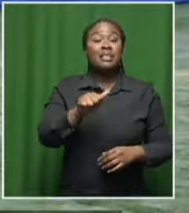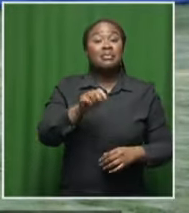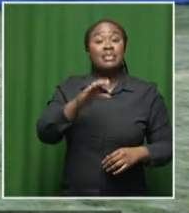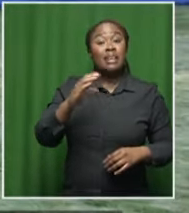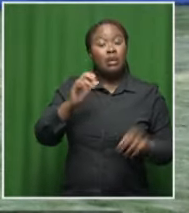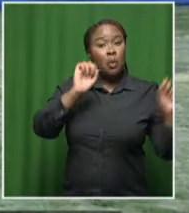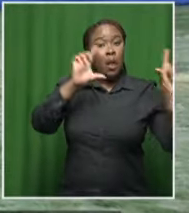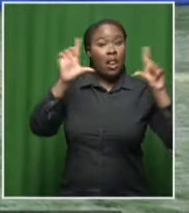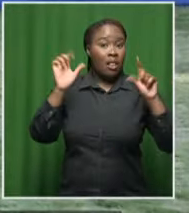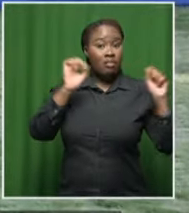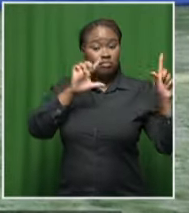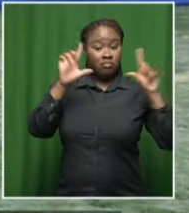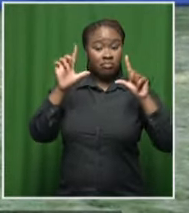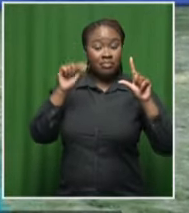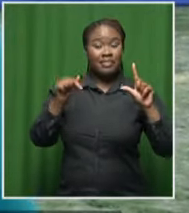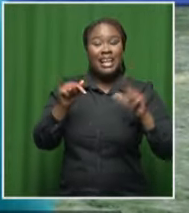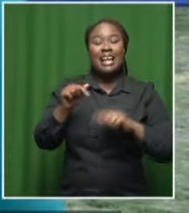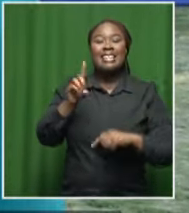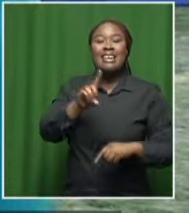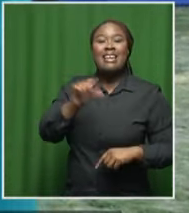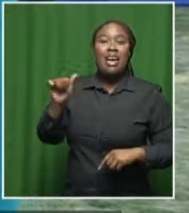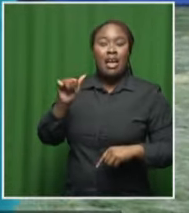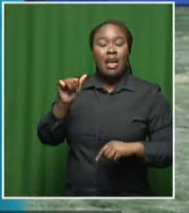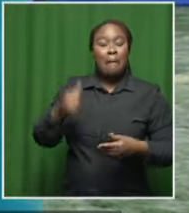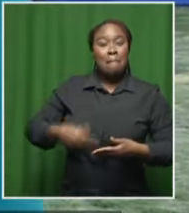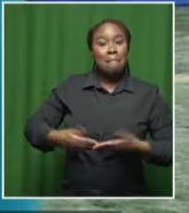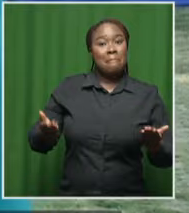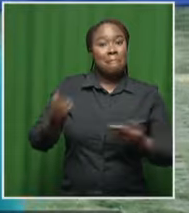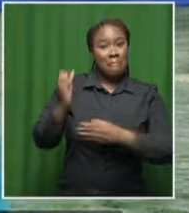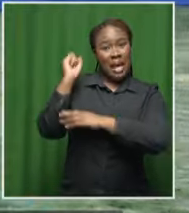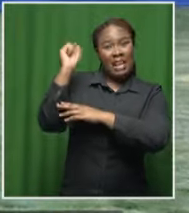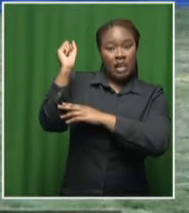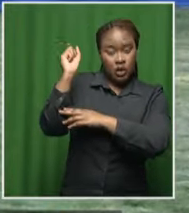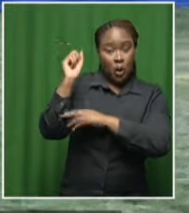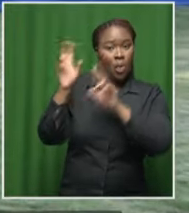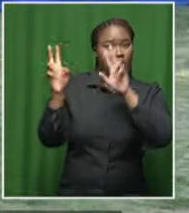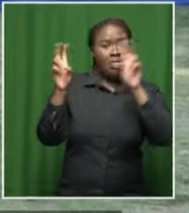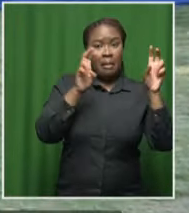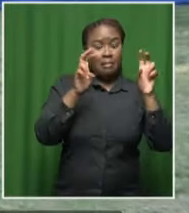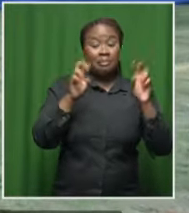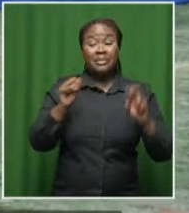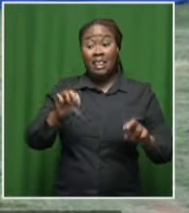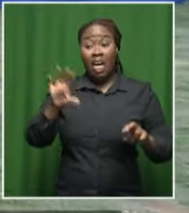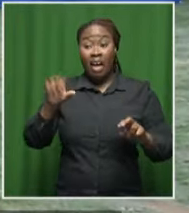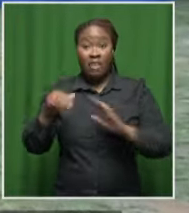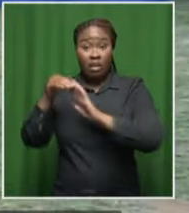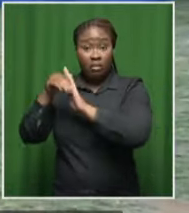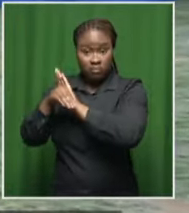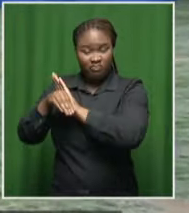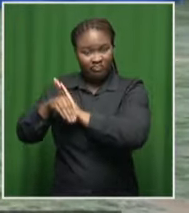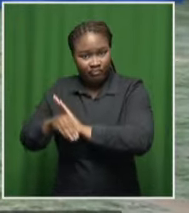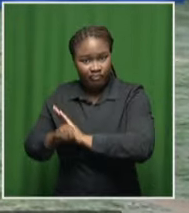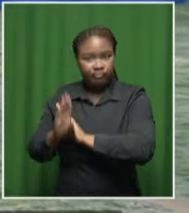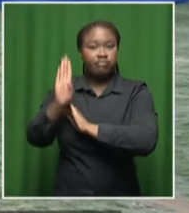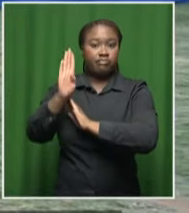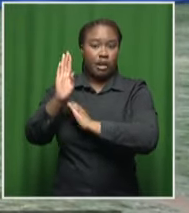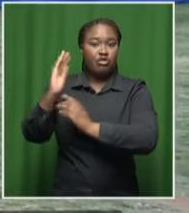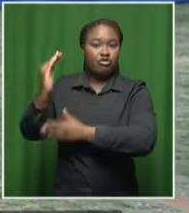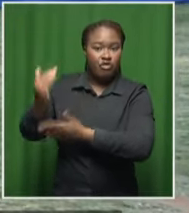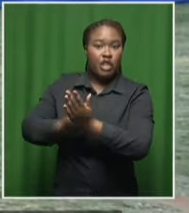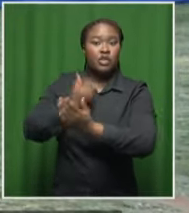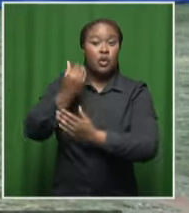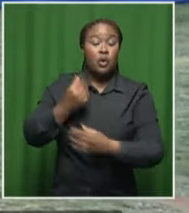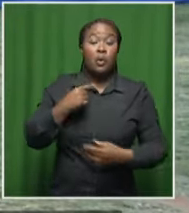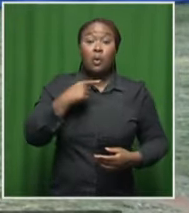coverage of the DA's manifesto under the theme Ready to Rescue South Africa. The main opposition believes that